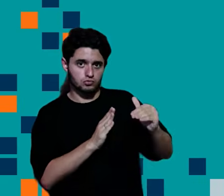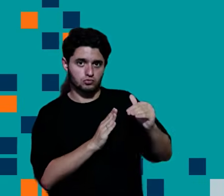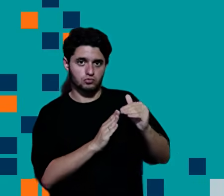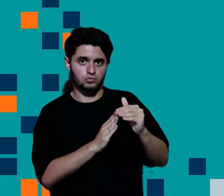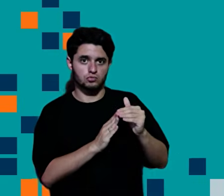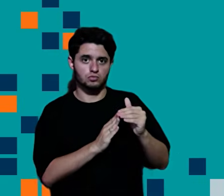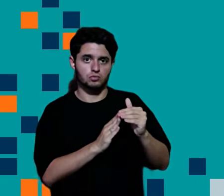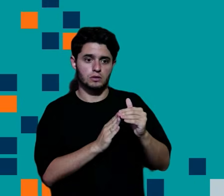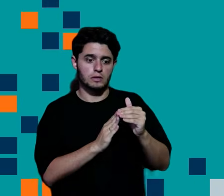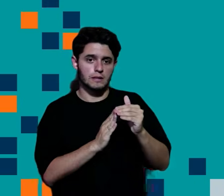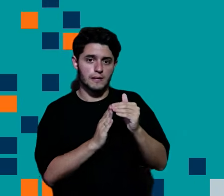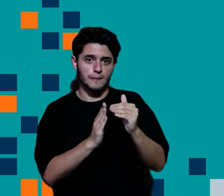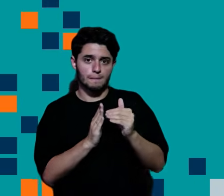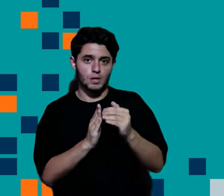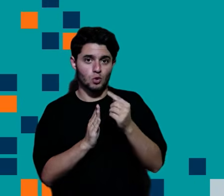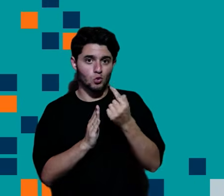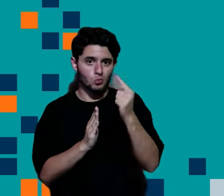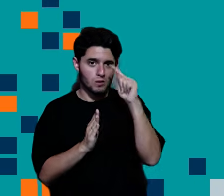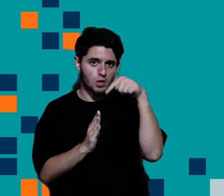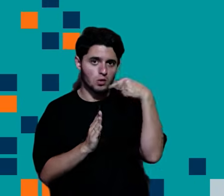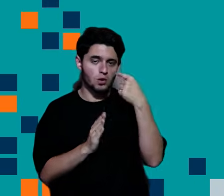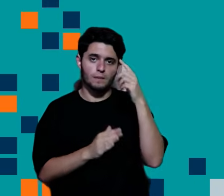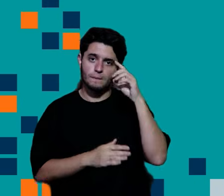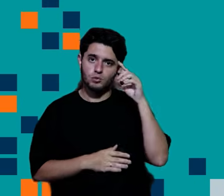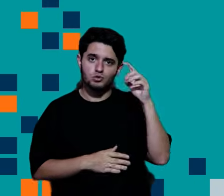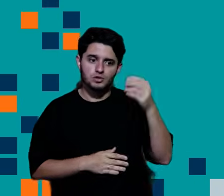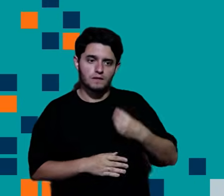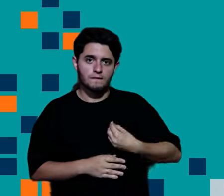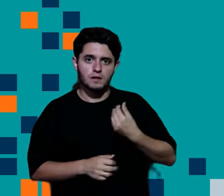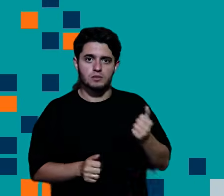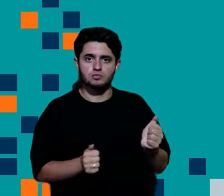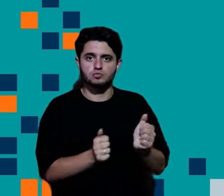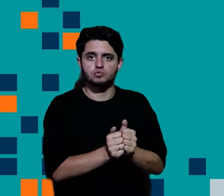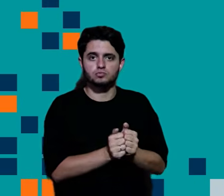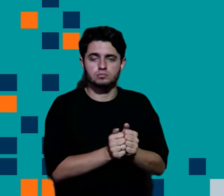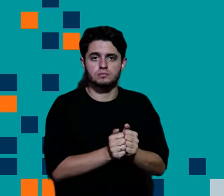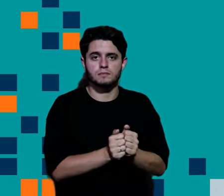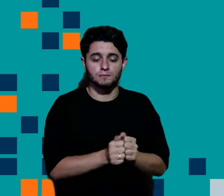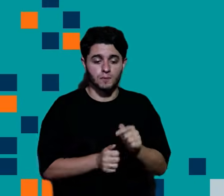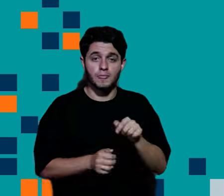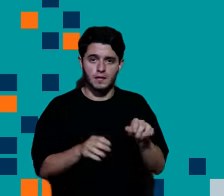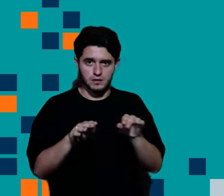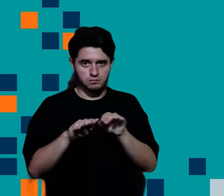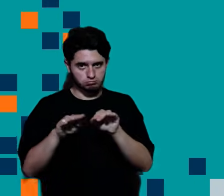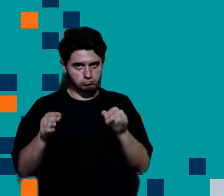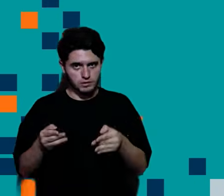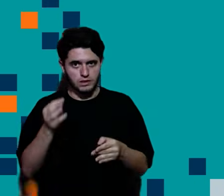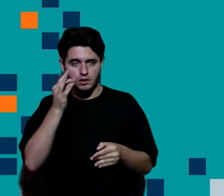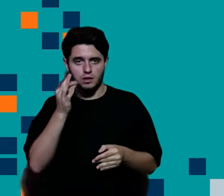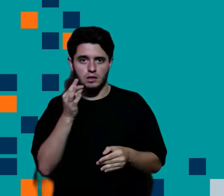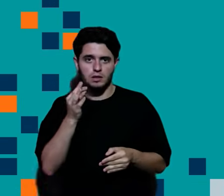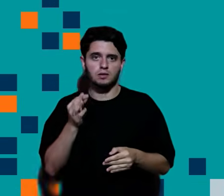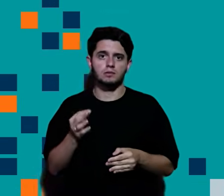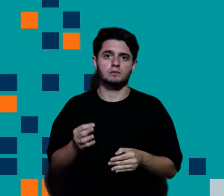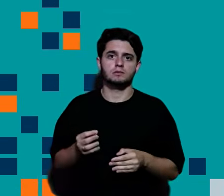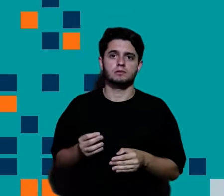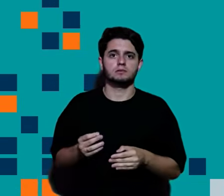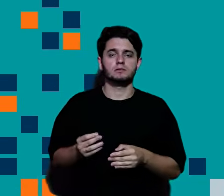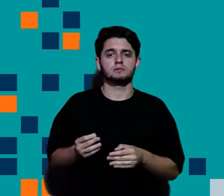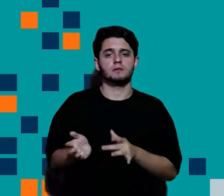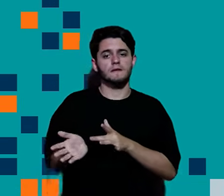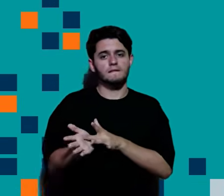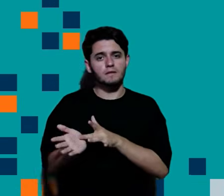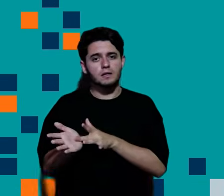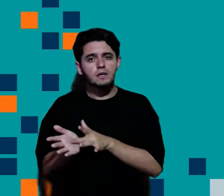1 hour a day. This case gets taken to the Supreme Court in the United